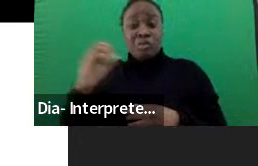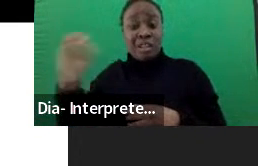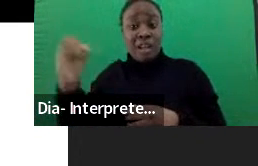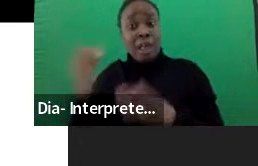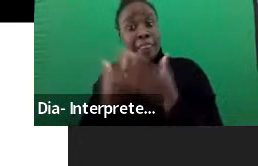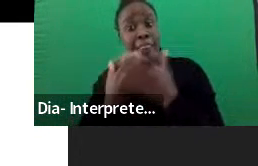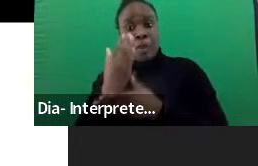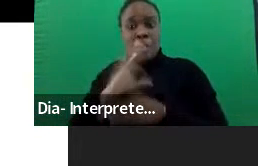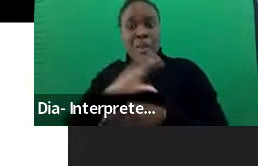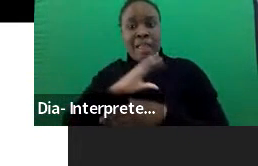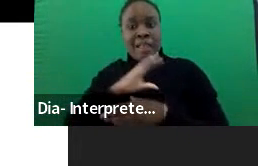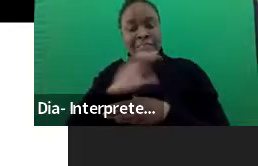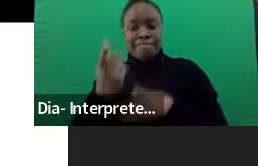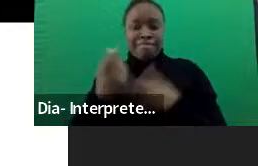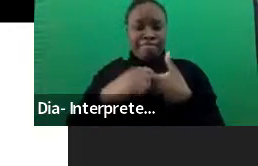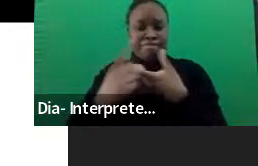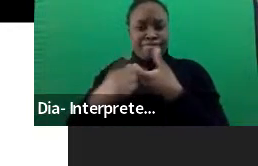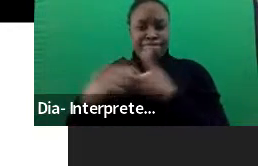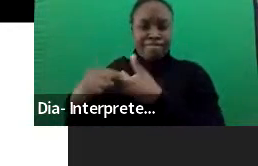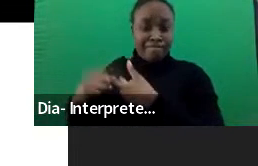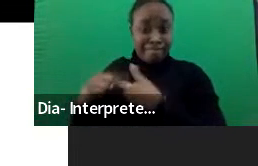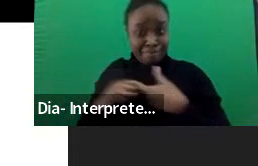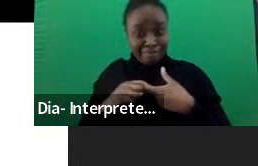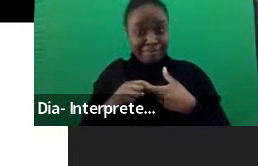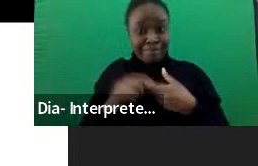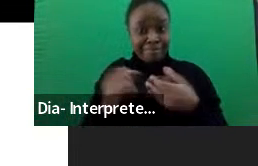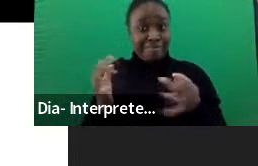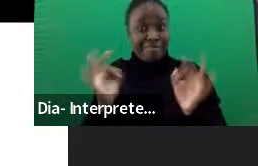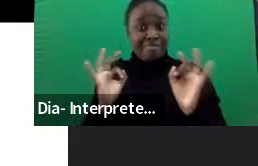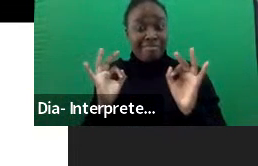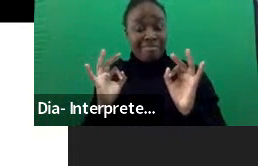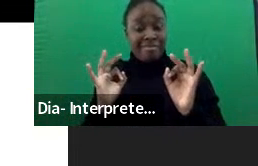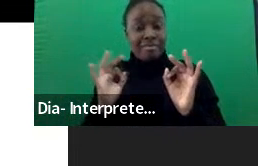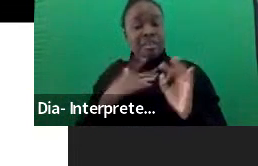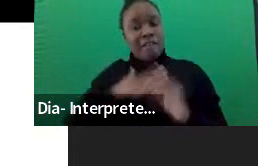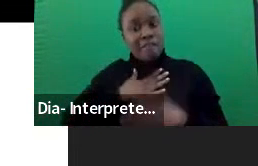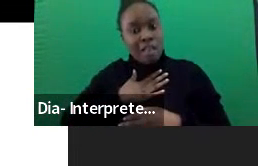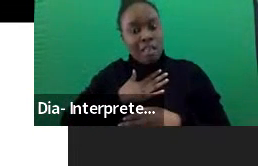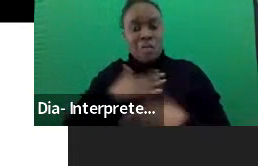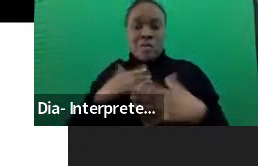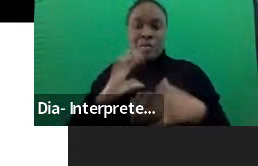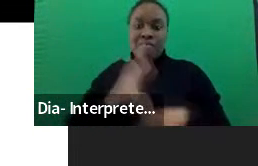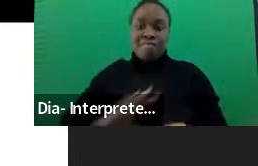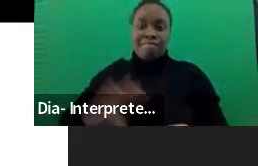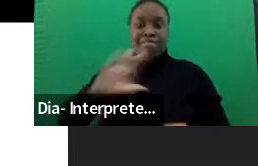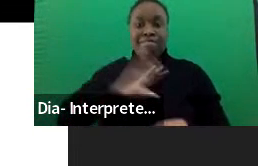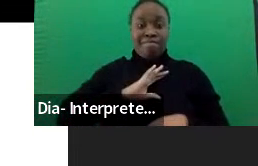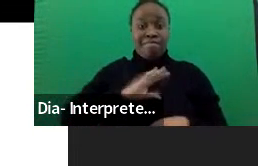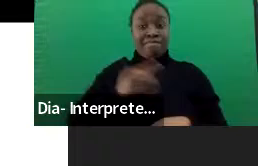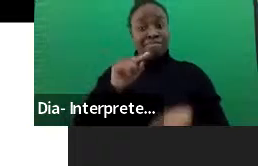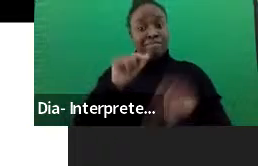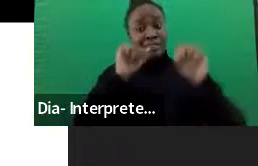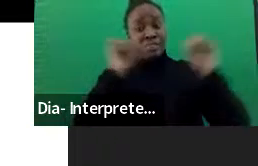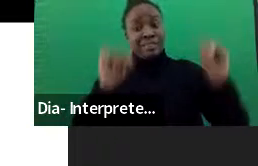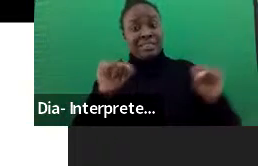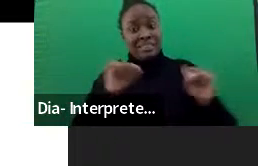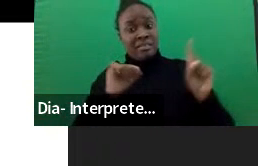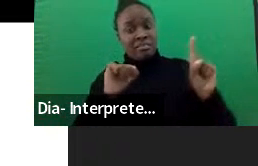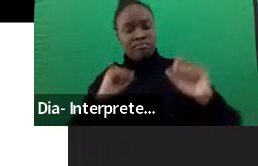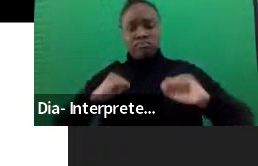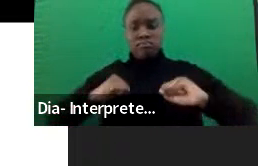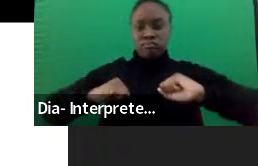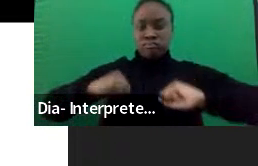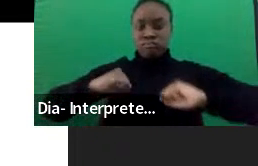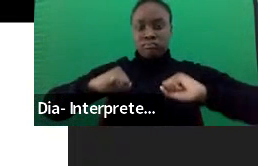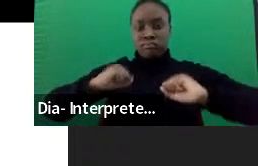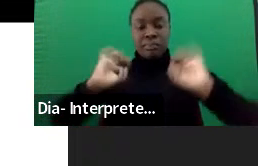this platform. And it is on that note that we feel confident that the system is now stable enough, it is